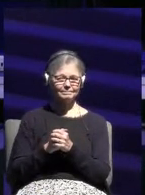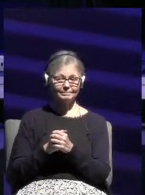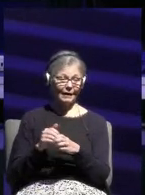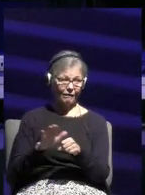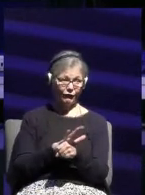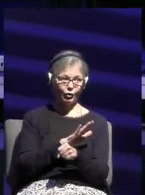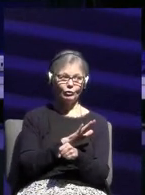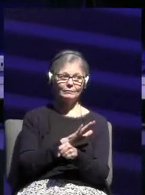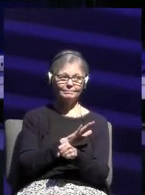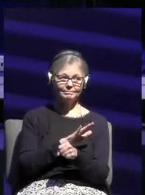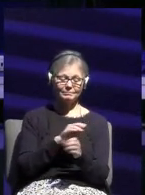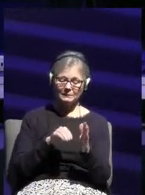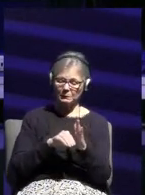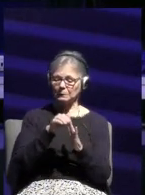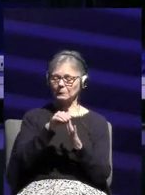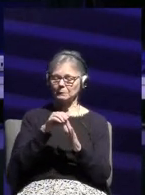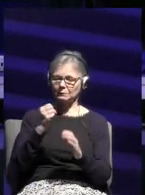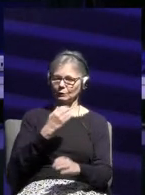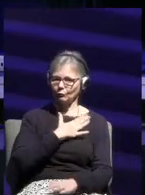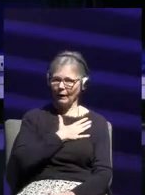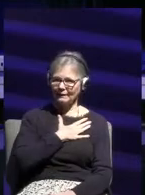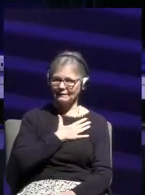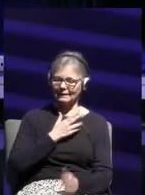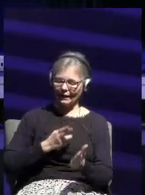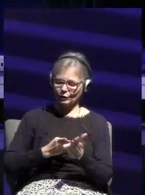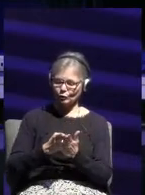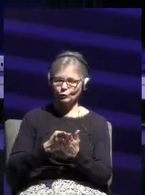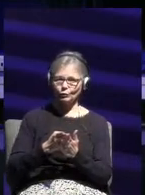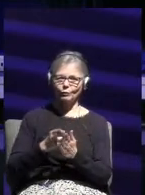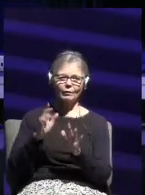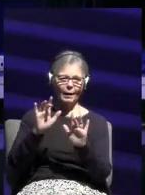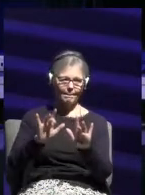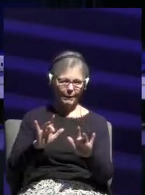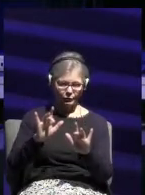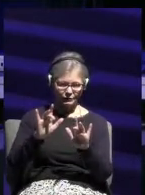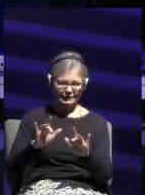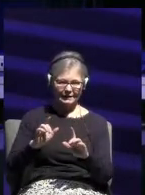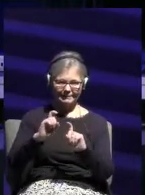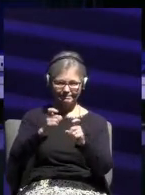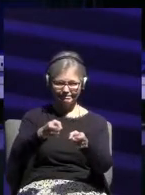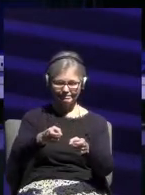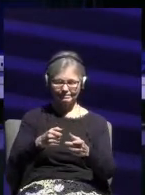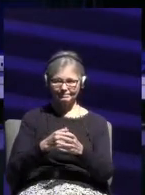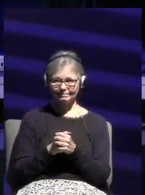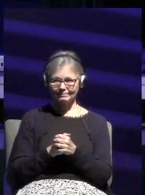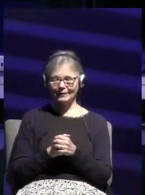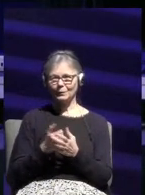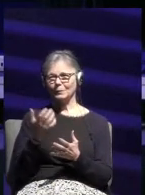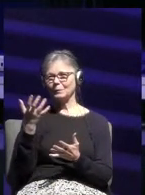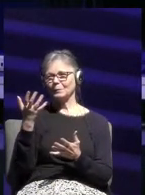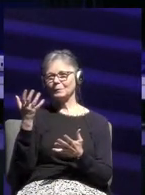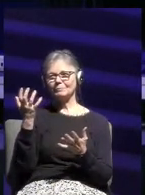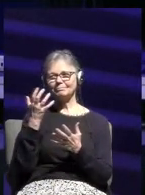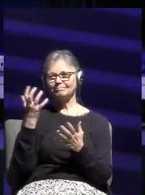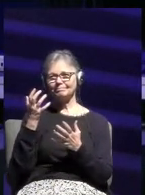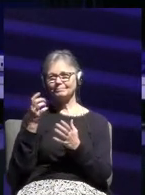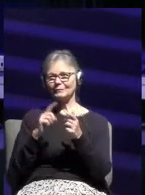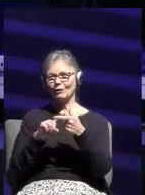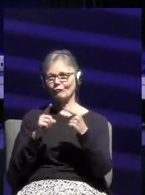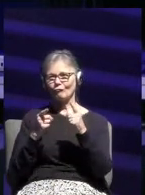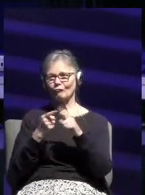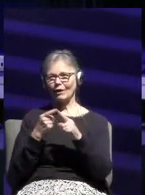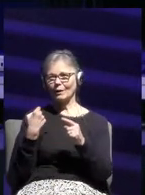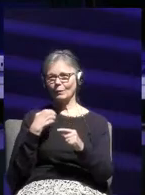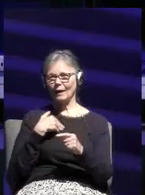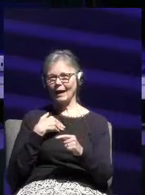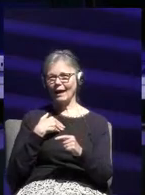Full of grace and truth and mercy. What a friend we have in